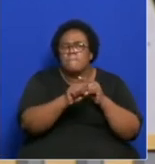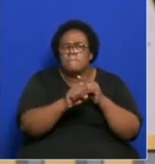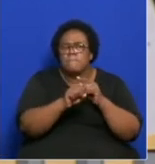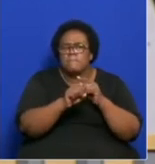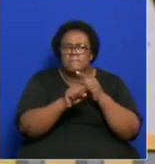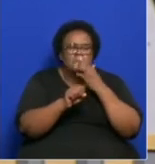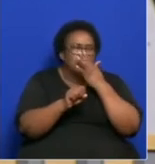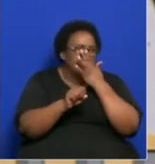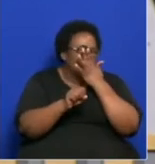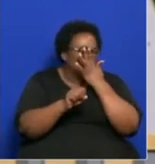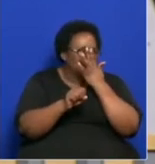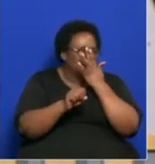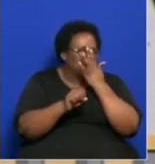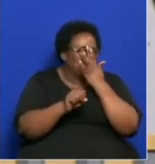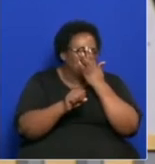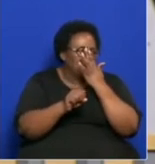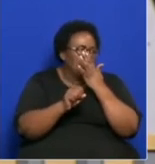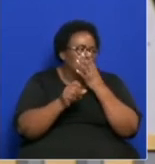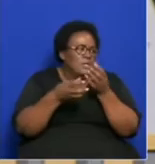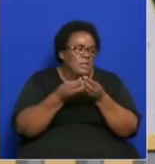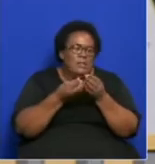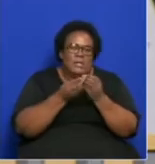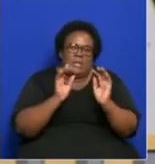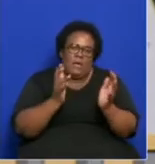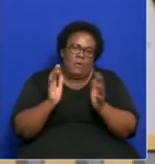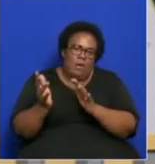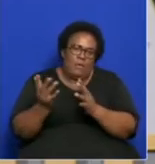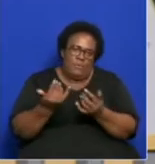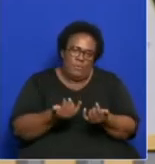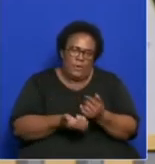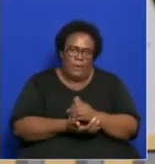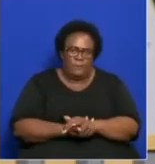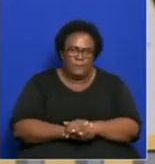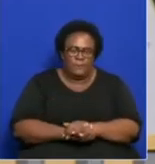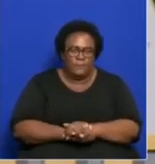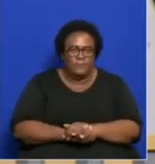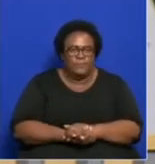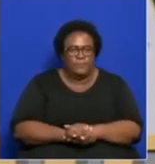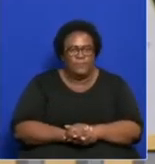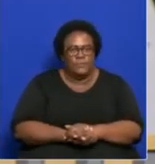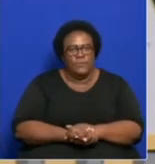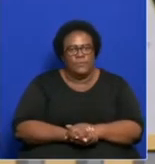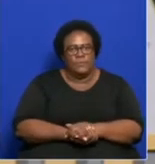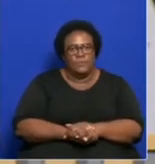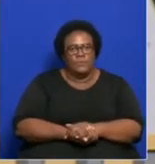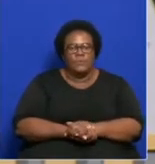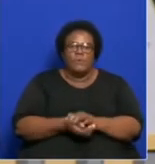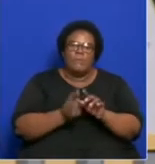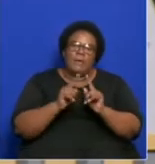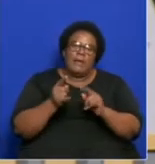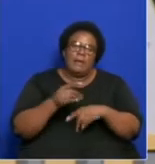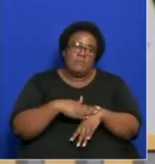it stands right now. But further than that, I personally